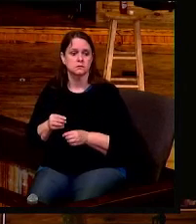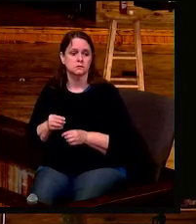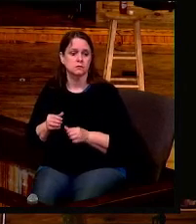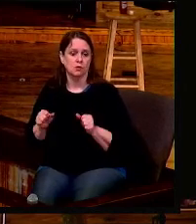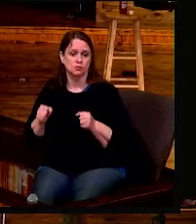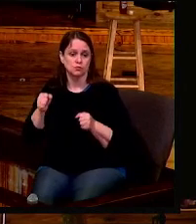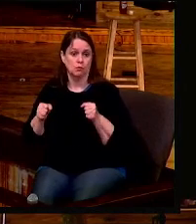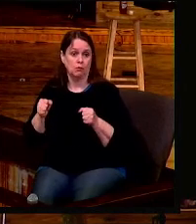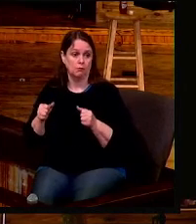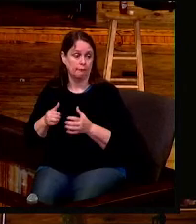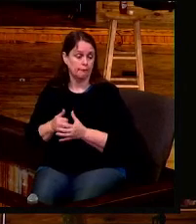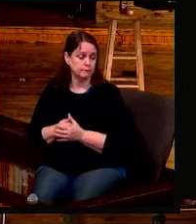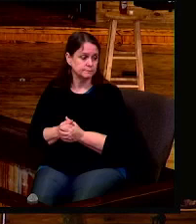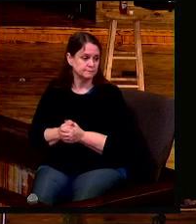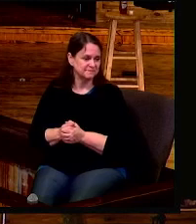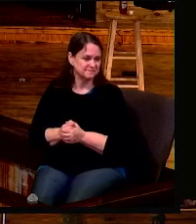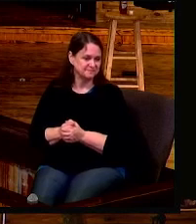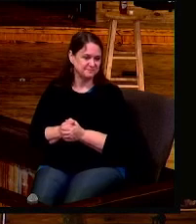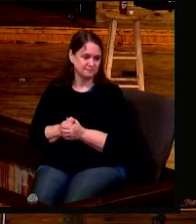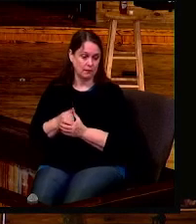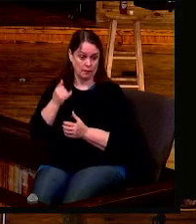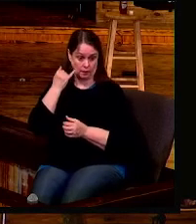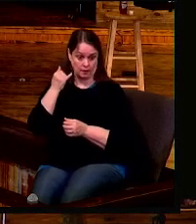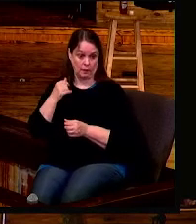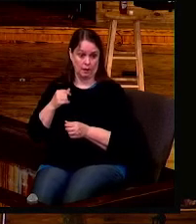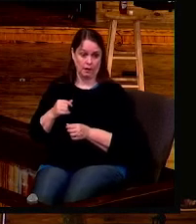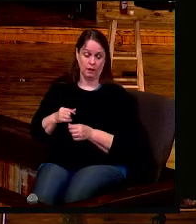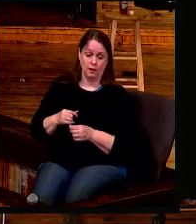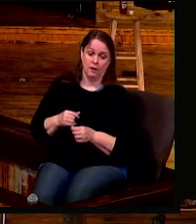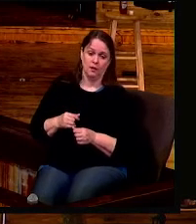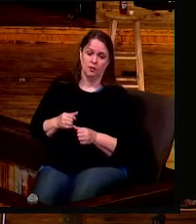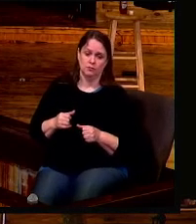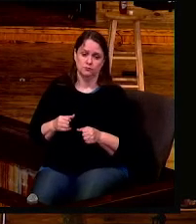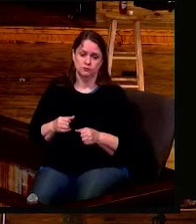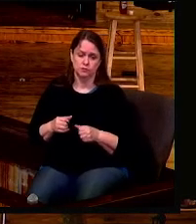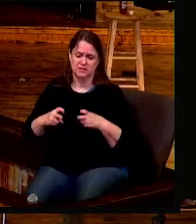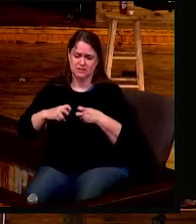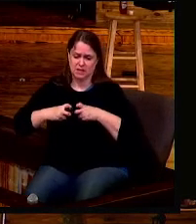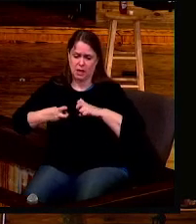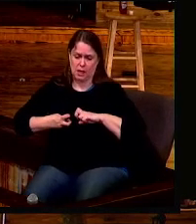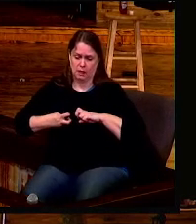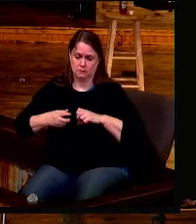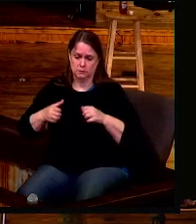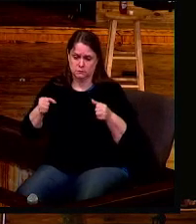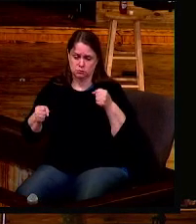And then you get into a traffic jam and you get road rage and you start cussing out the person beside you.